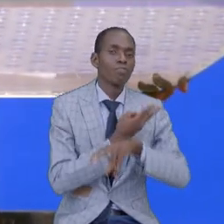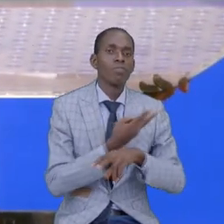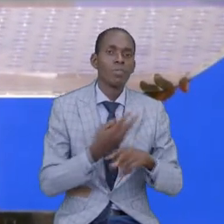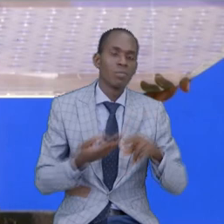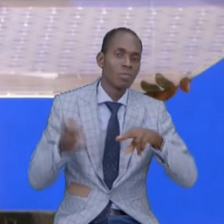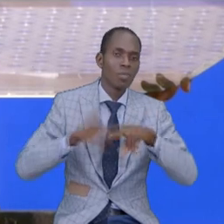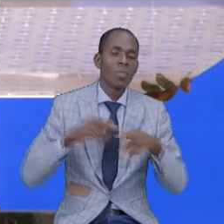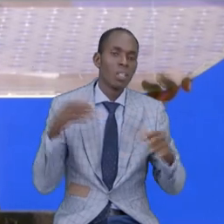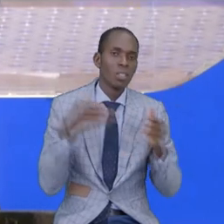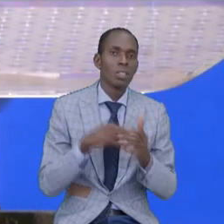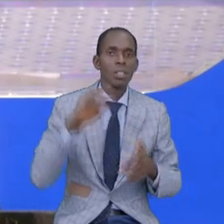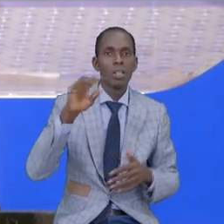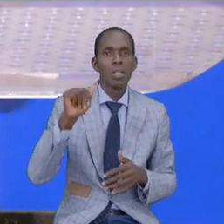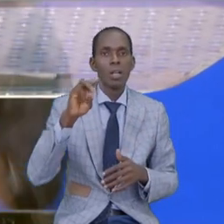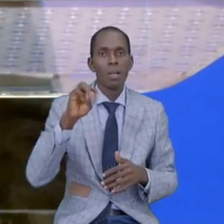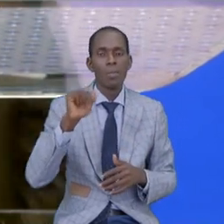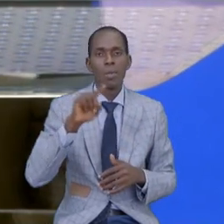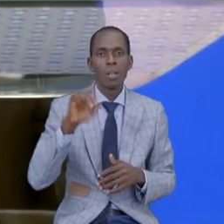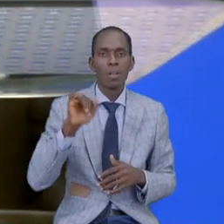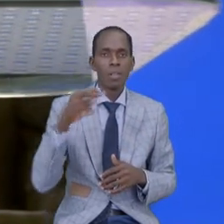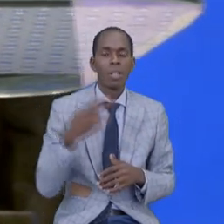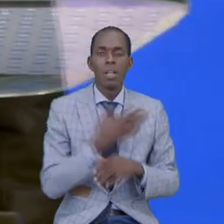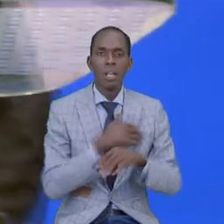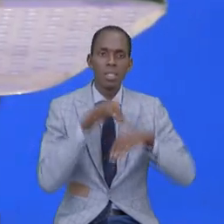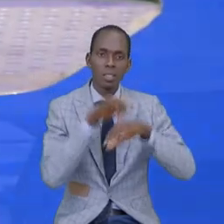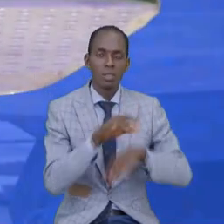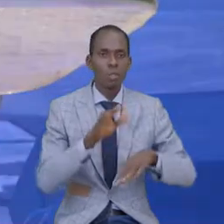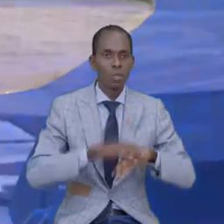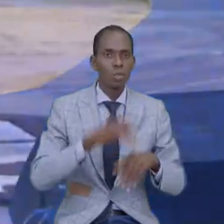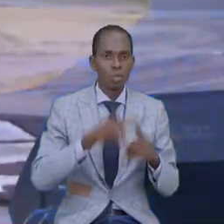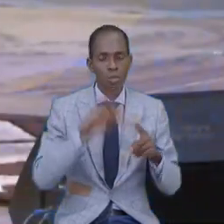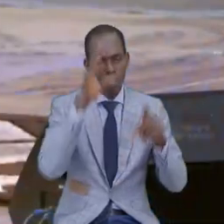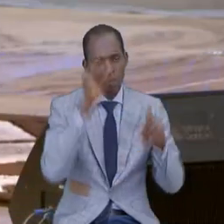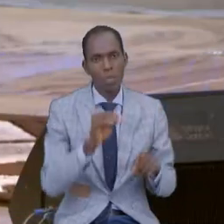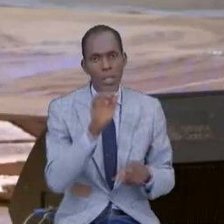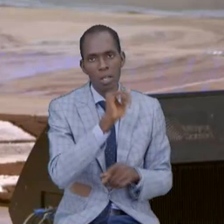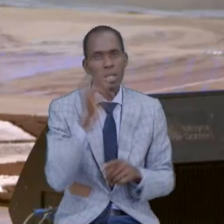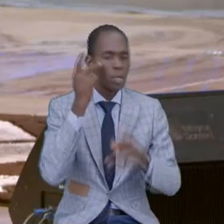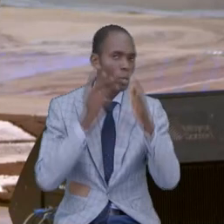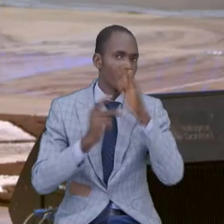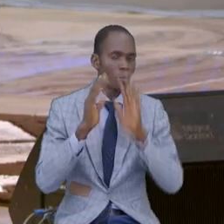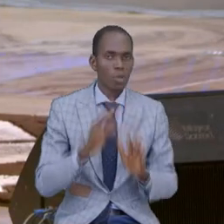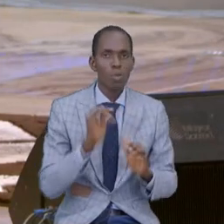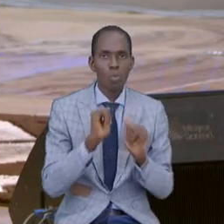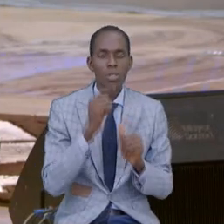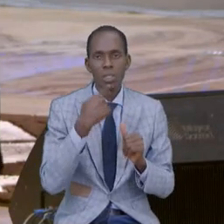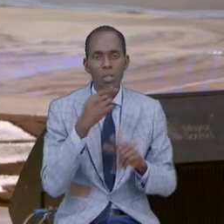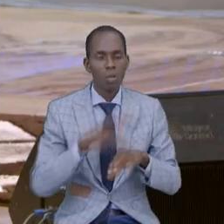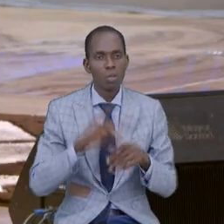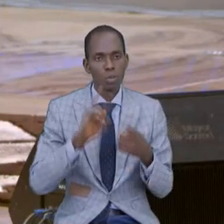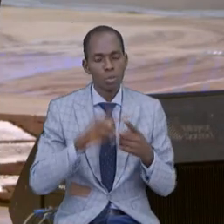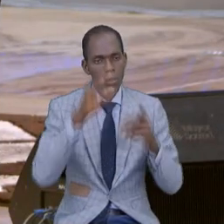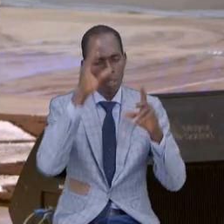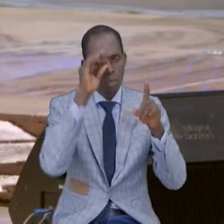against Amaziah, and he sent unto him a prophet, which said unto him,